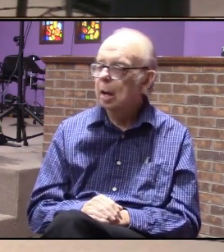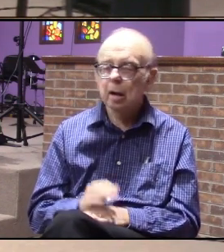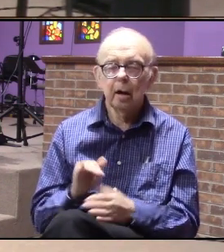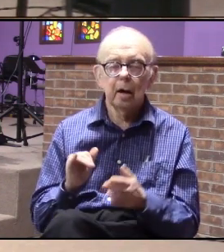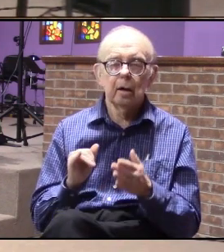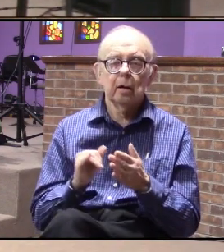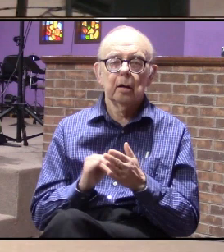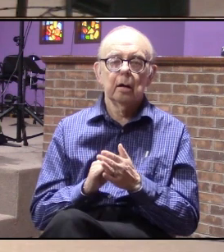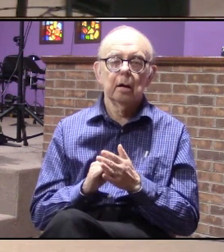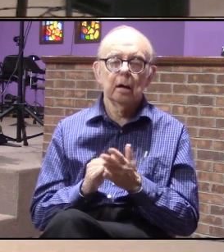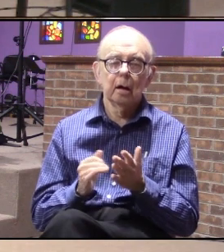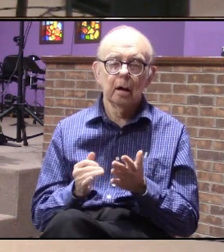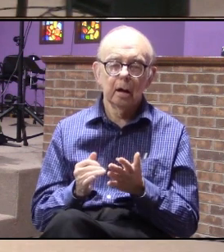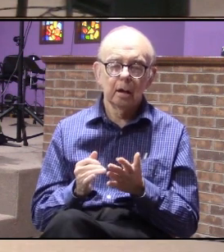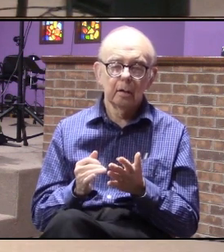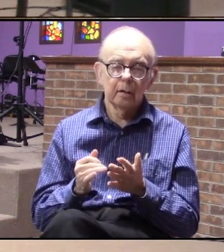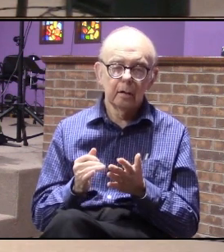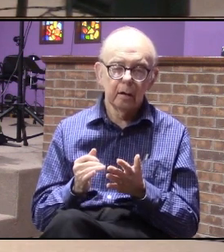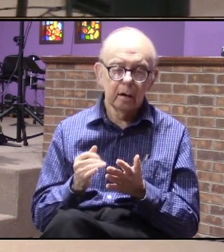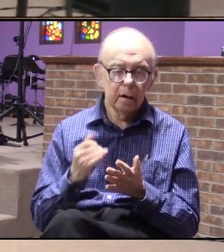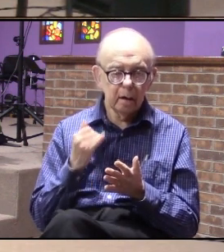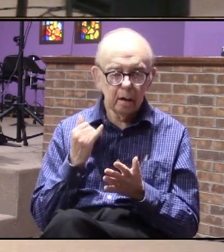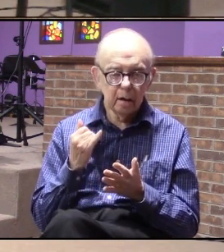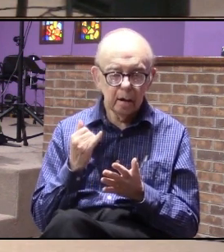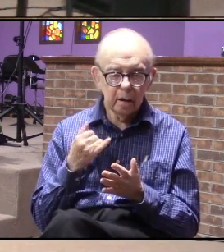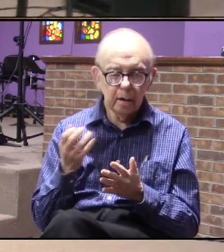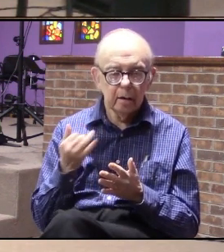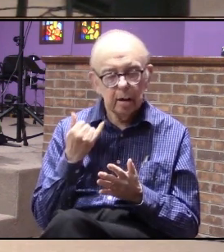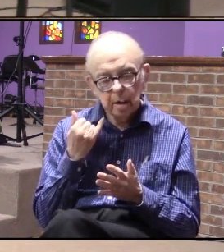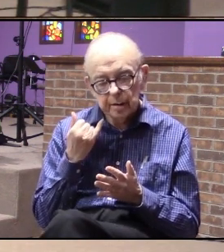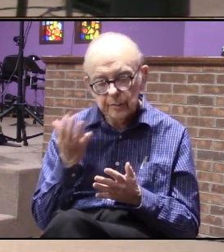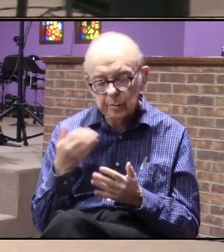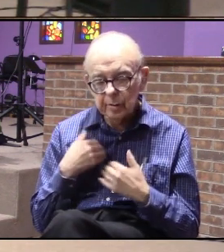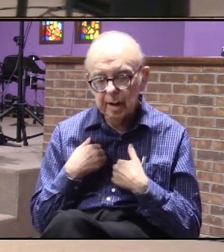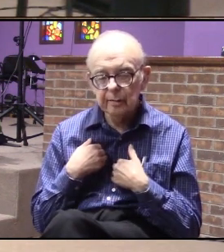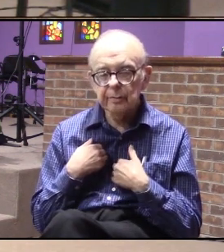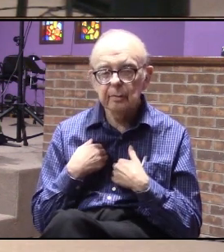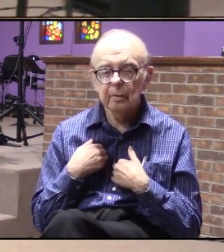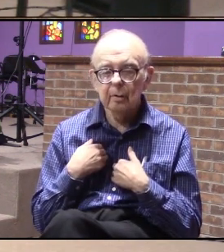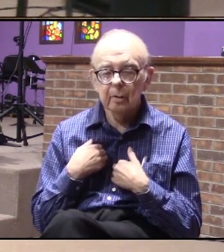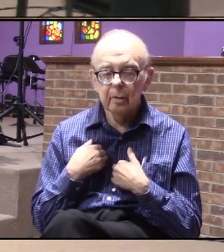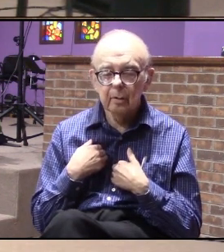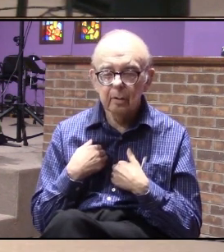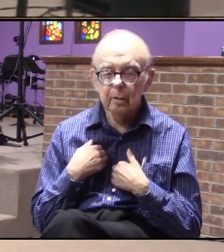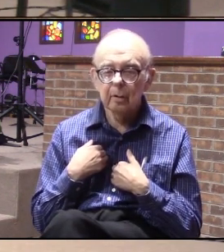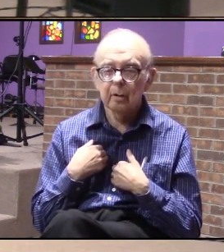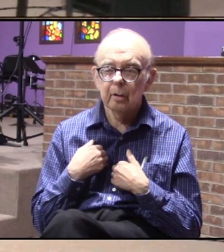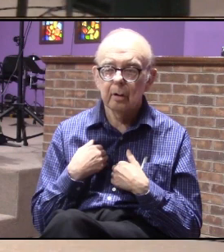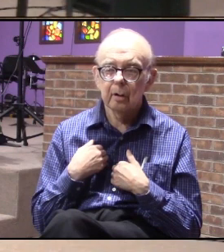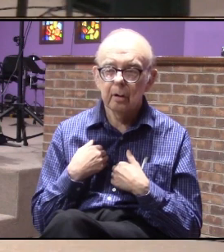This phone and any phone that you've got